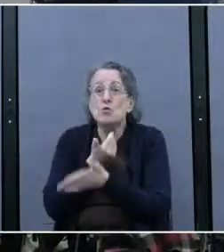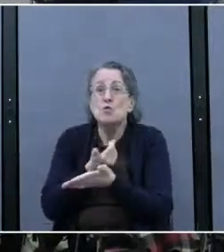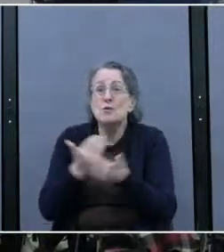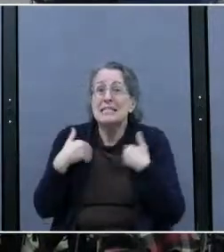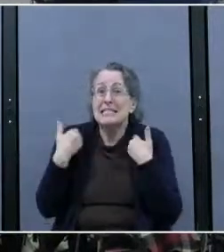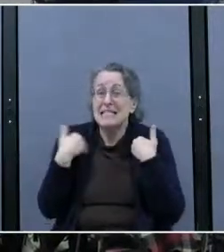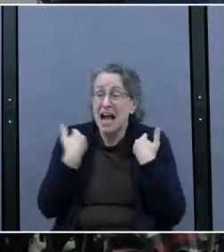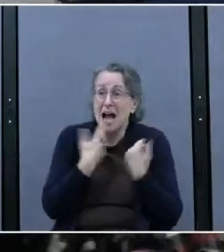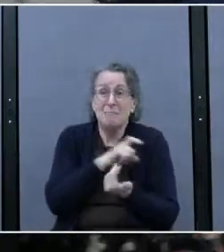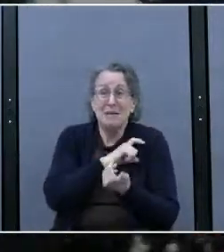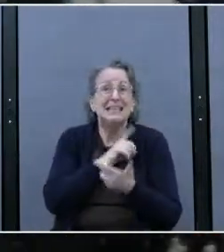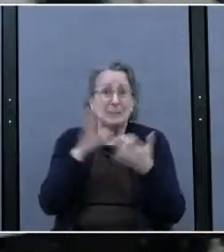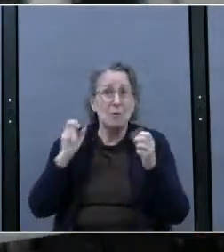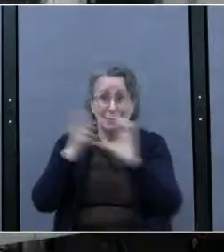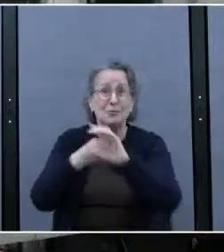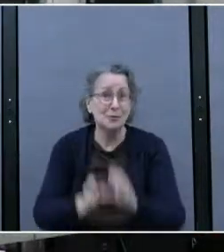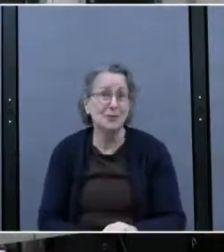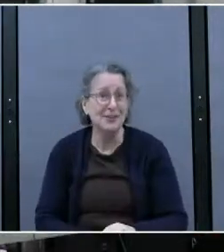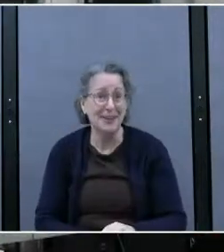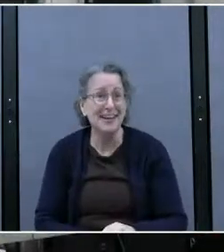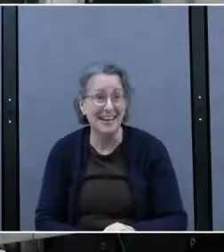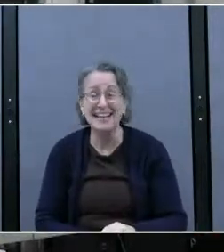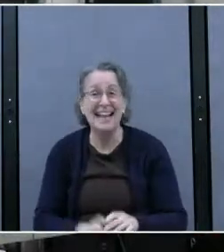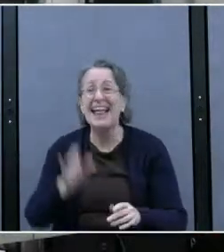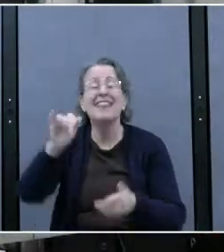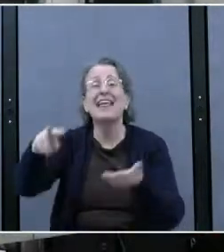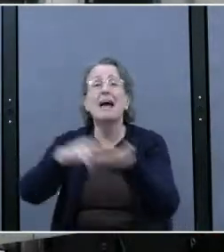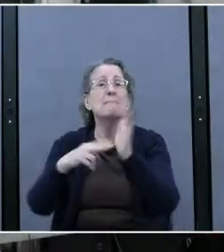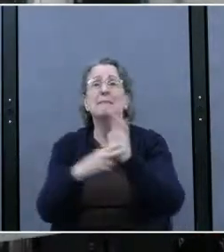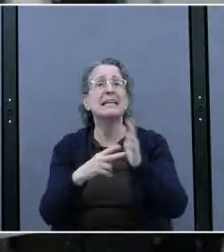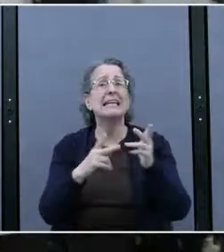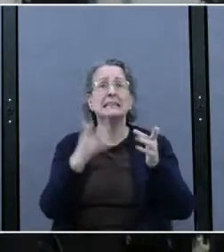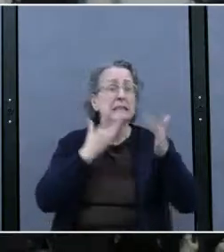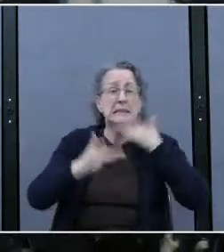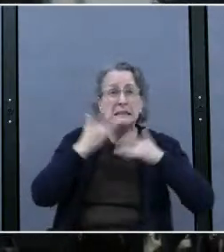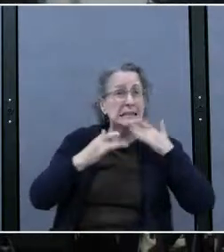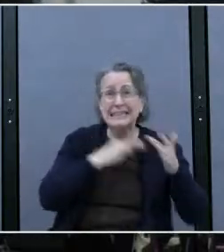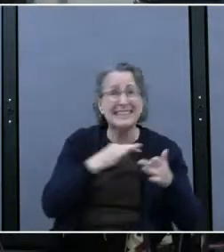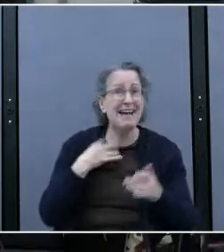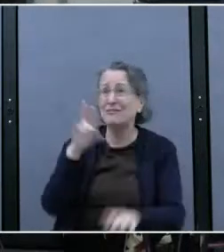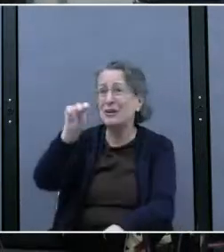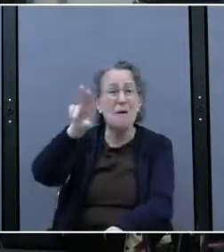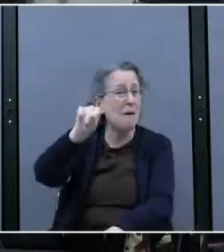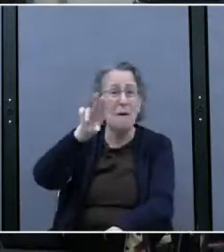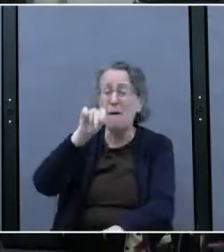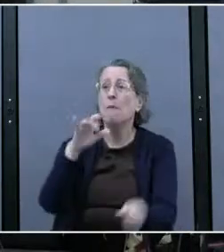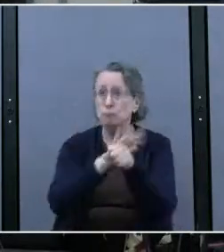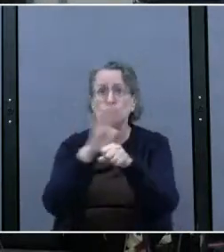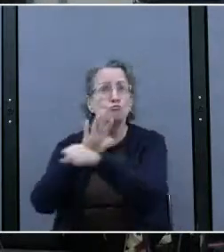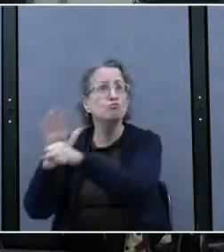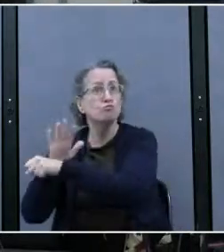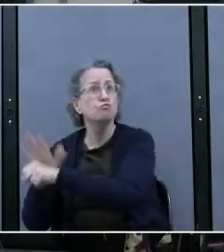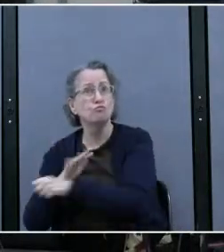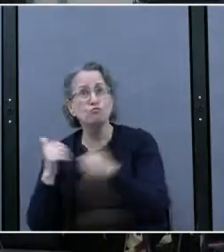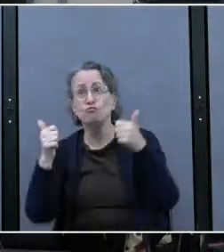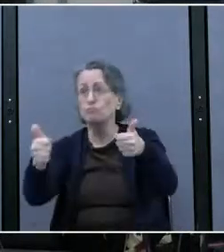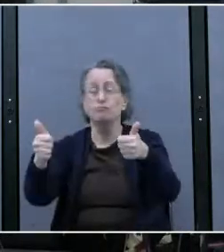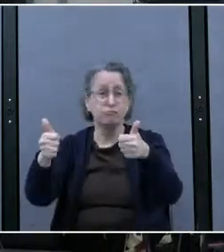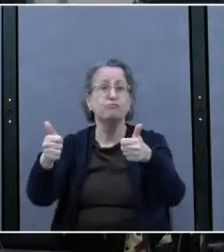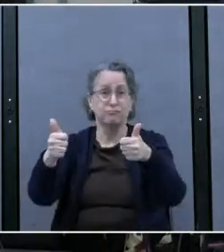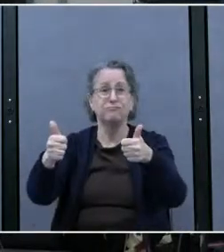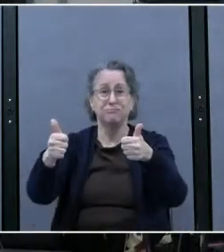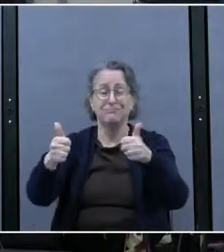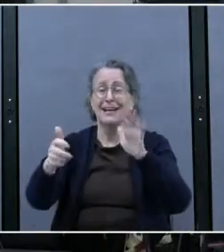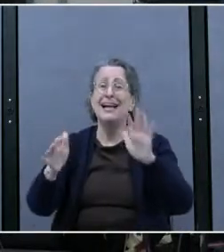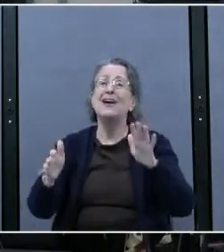so those positions are today being filled, and one of the consequences of that is that we're not having years where at the